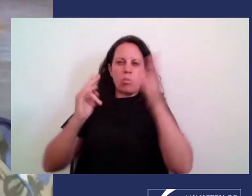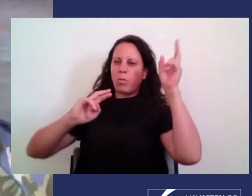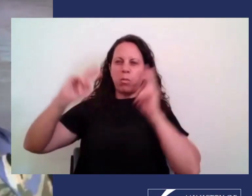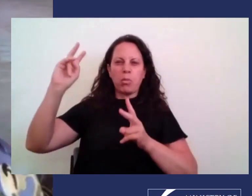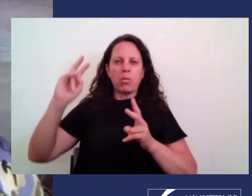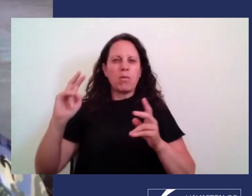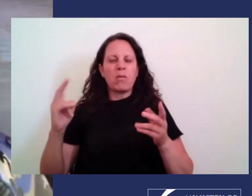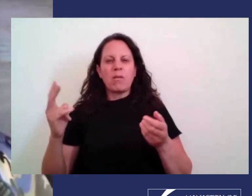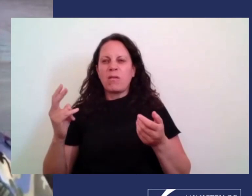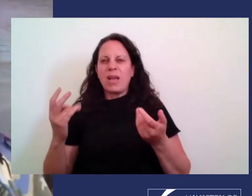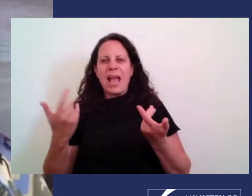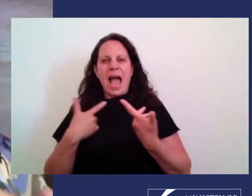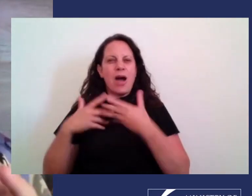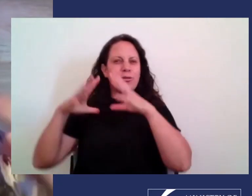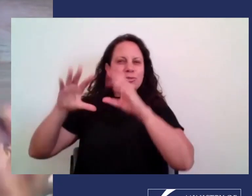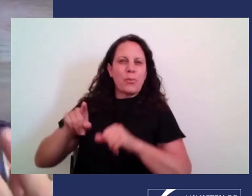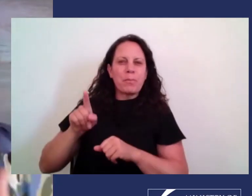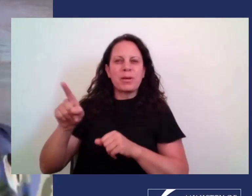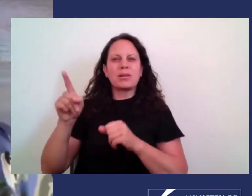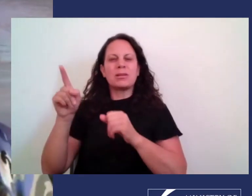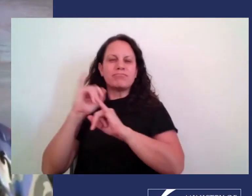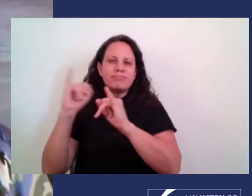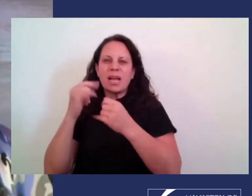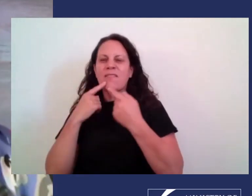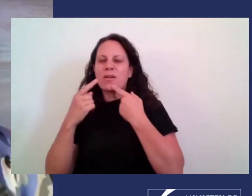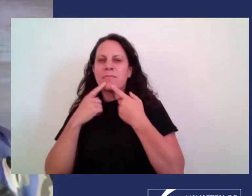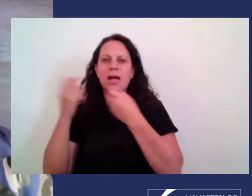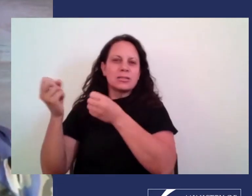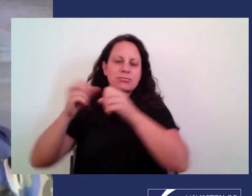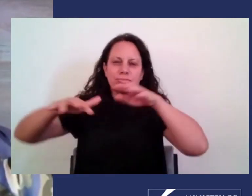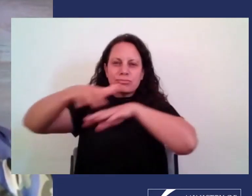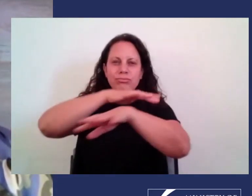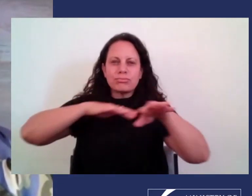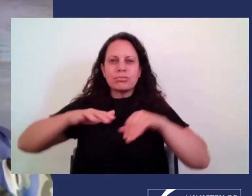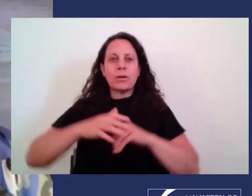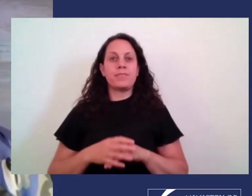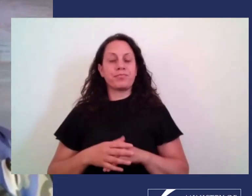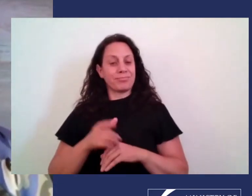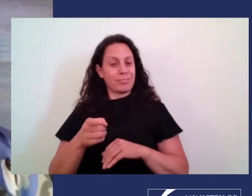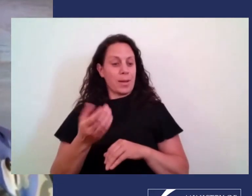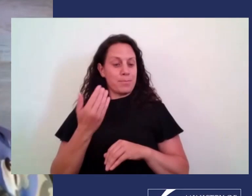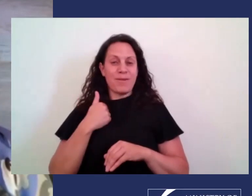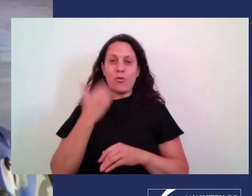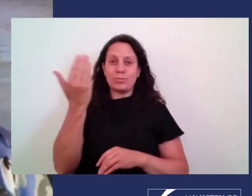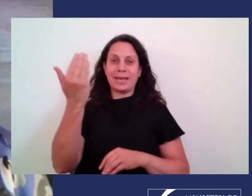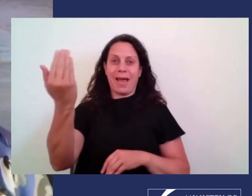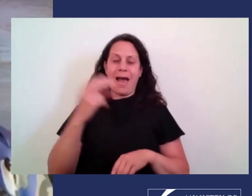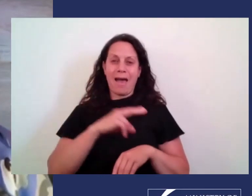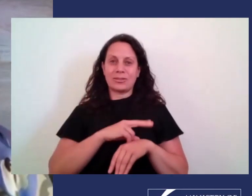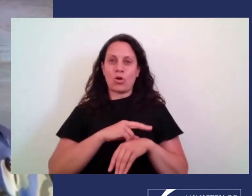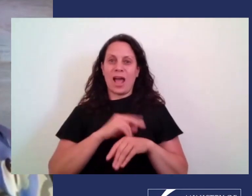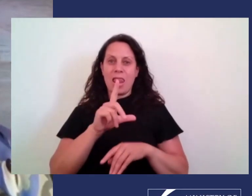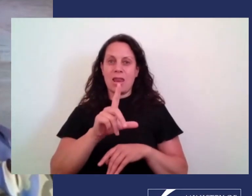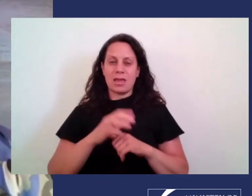Yeah, I think it's the influence of a range of factors, as Lily's been pointing out. We've been kind of having